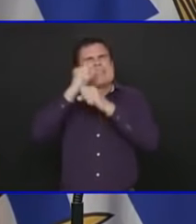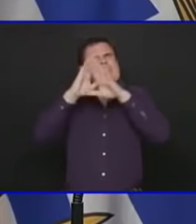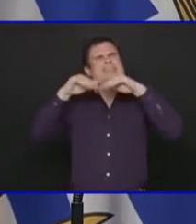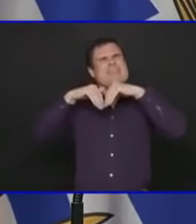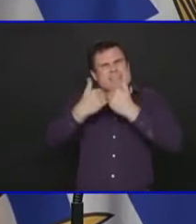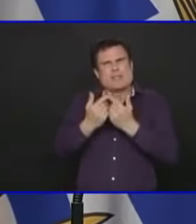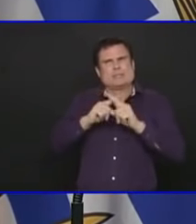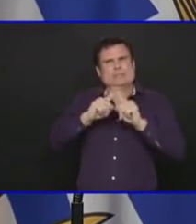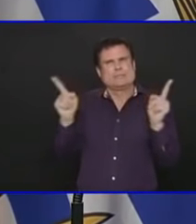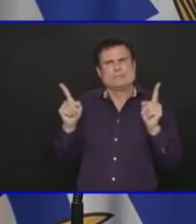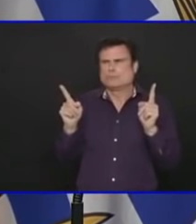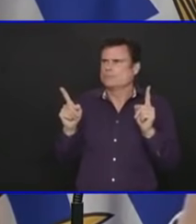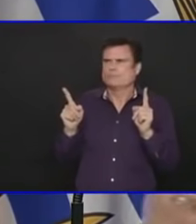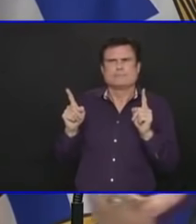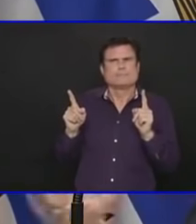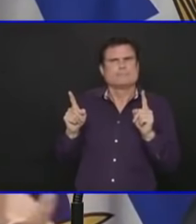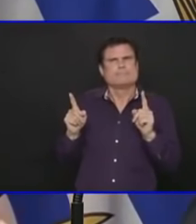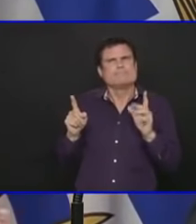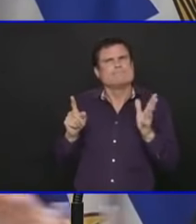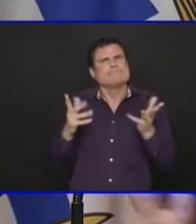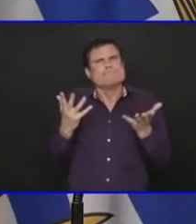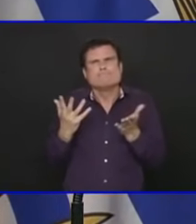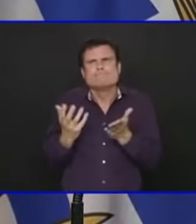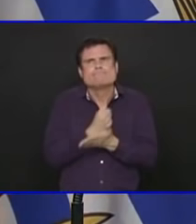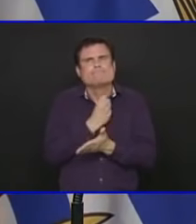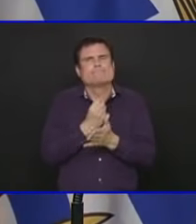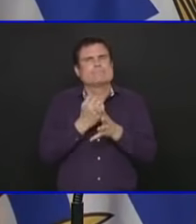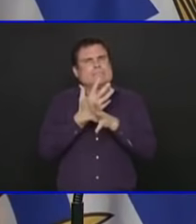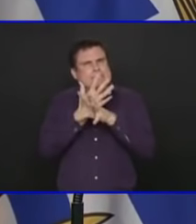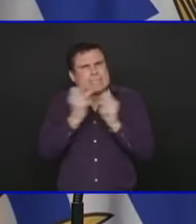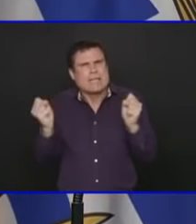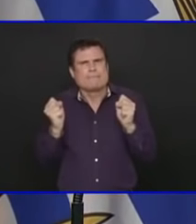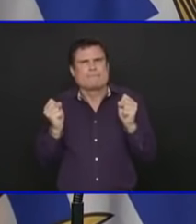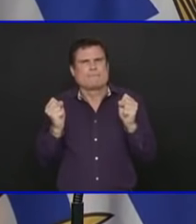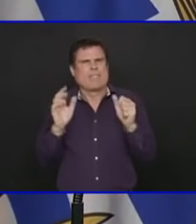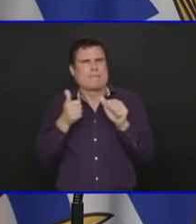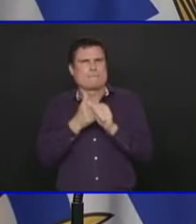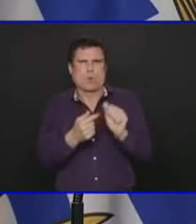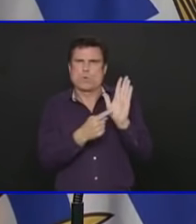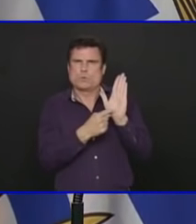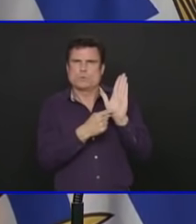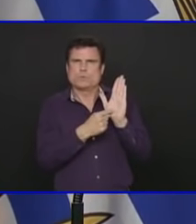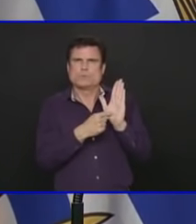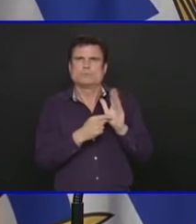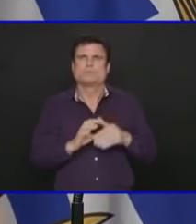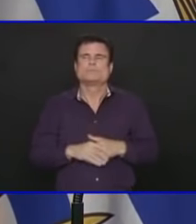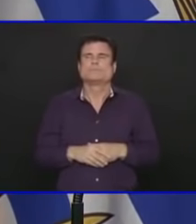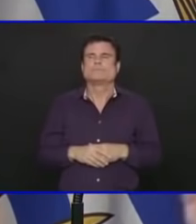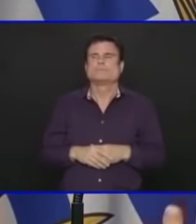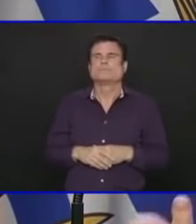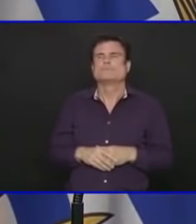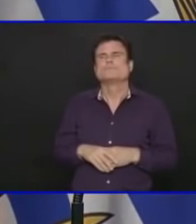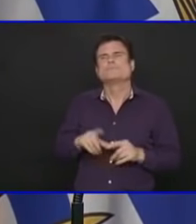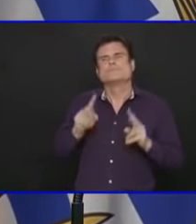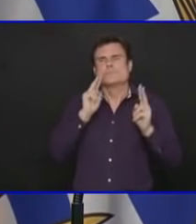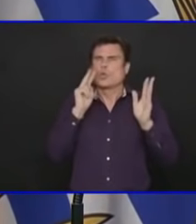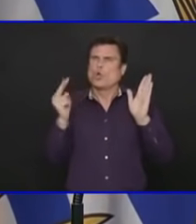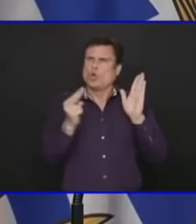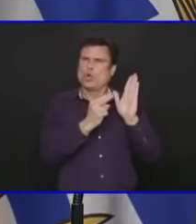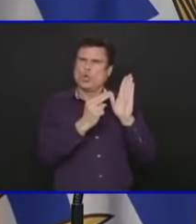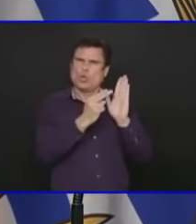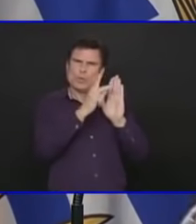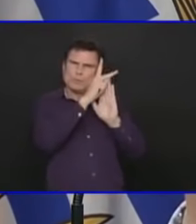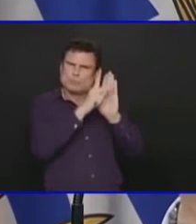we apply those in the different settings that we're going to be faced with in the coming summer. So we can do Little League Baseball,